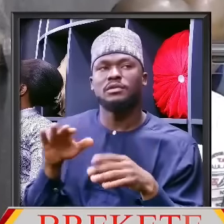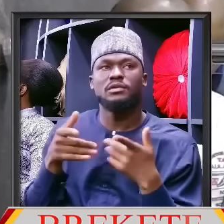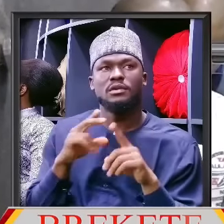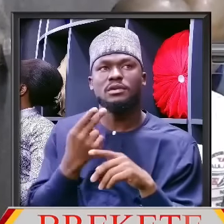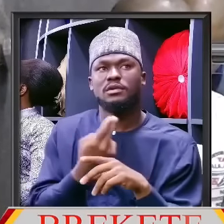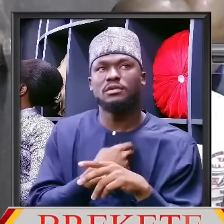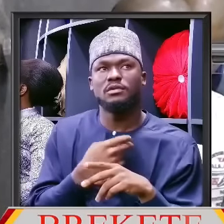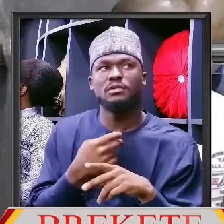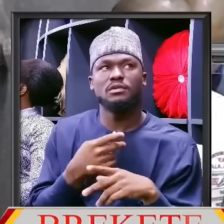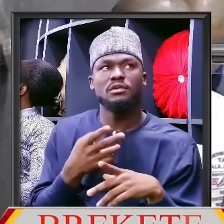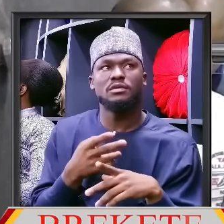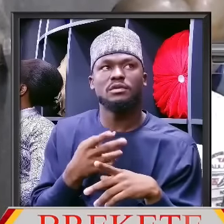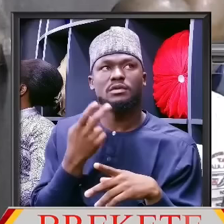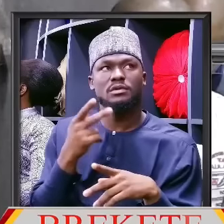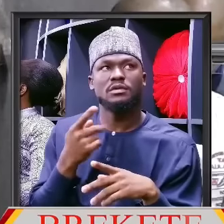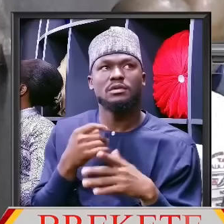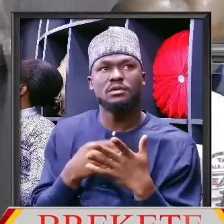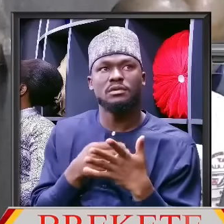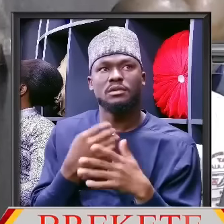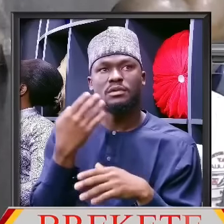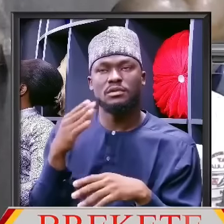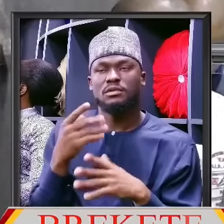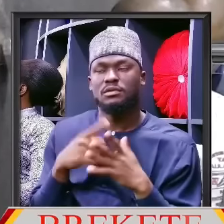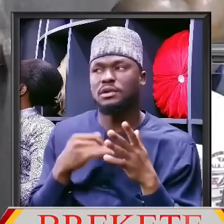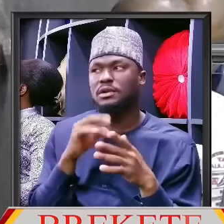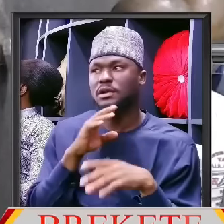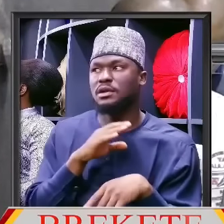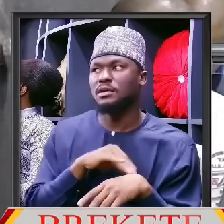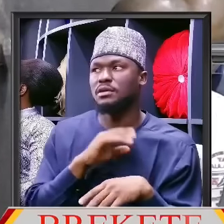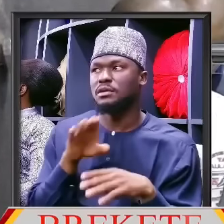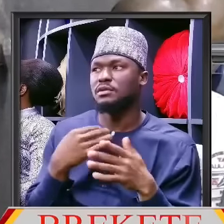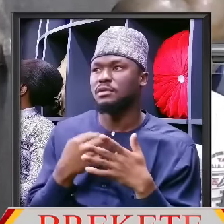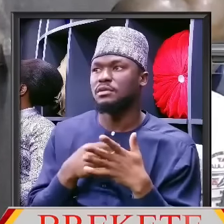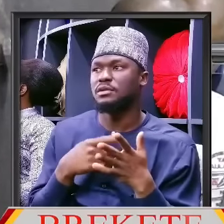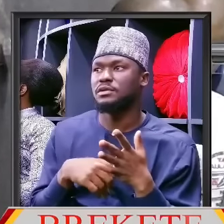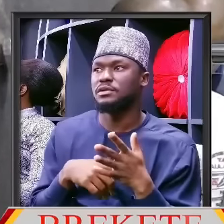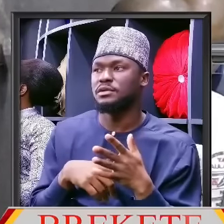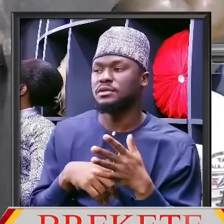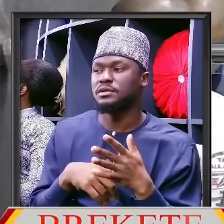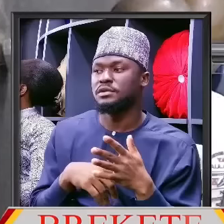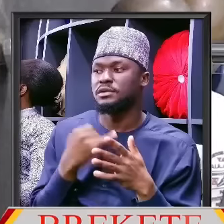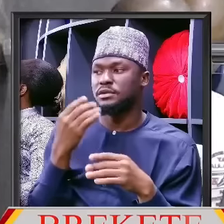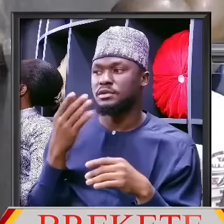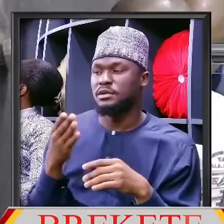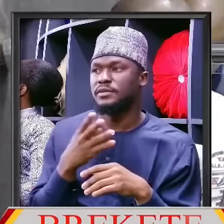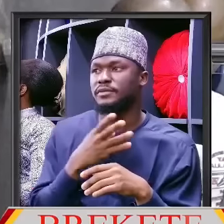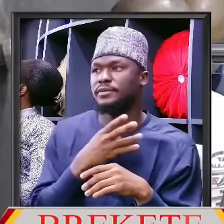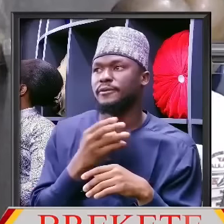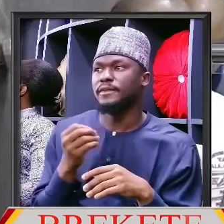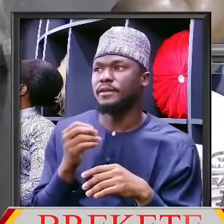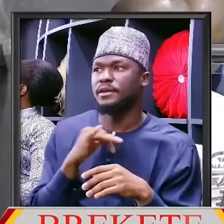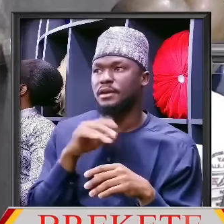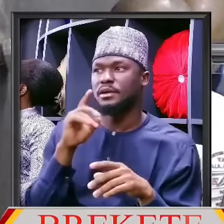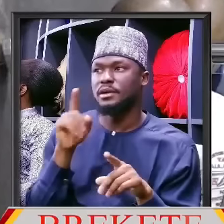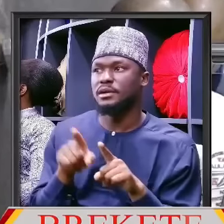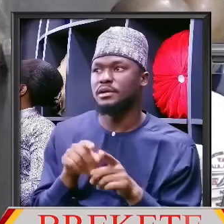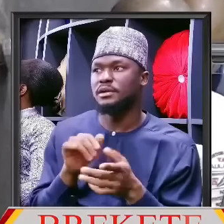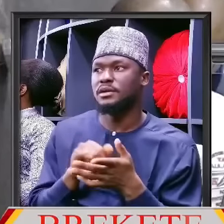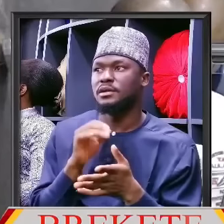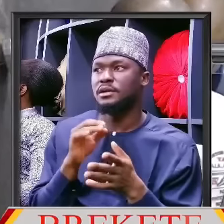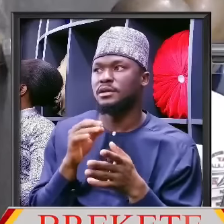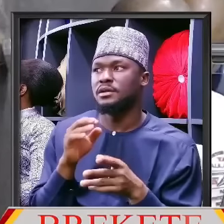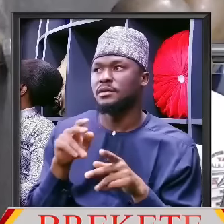money, we could not get up for here, but I don't know what thing they come for now. All those are very unfair remarks. And I agree, say, yes,